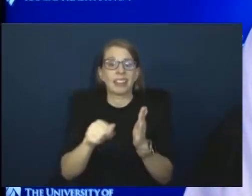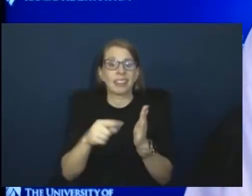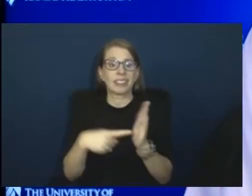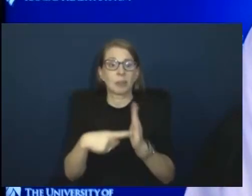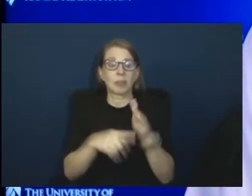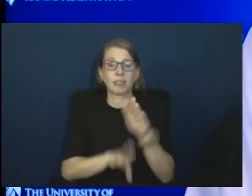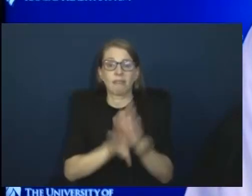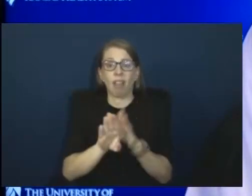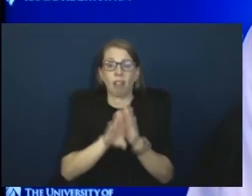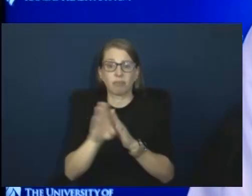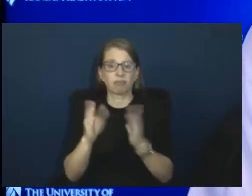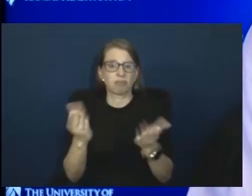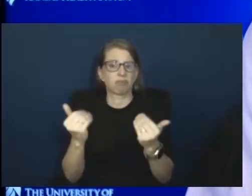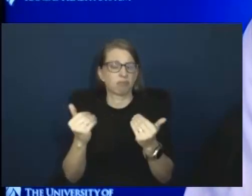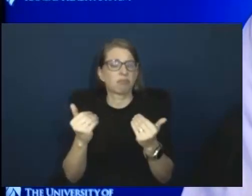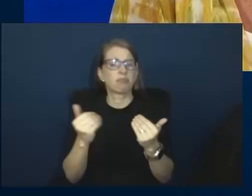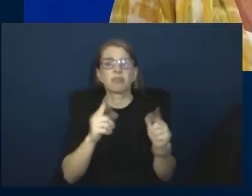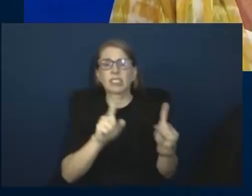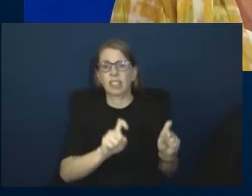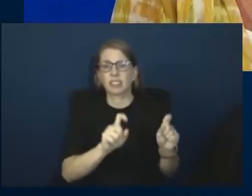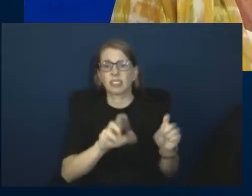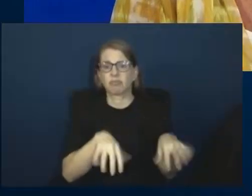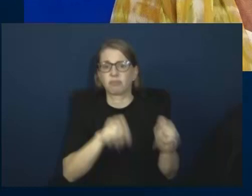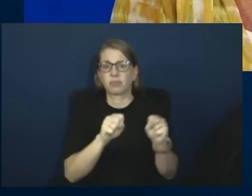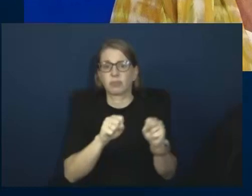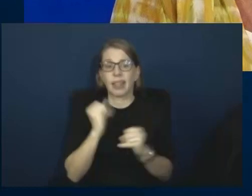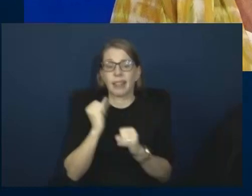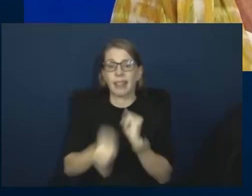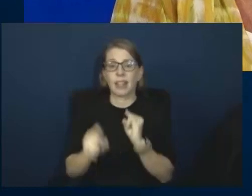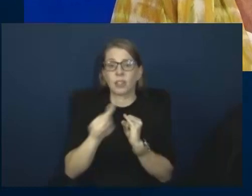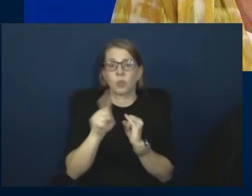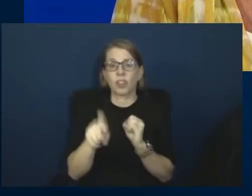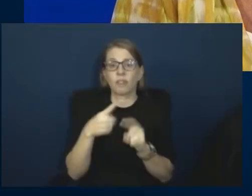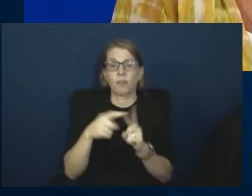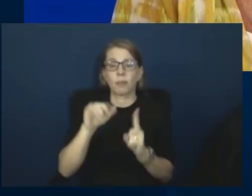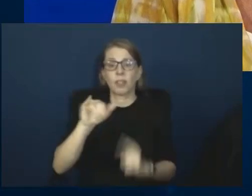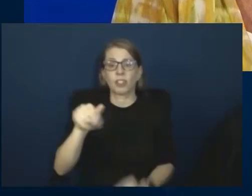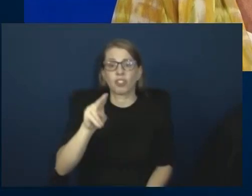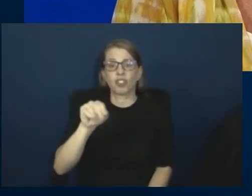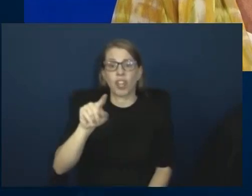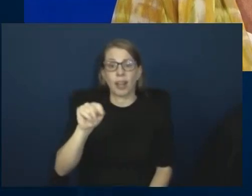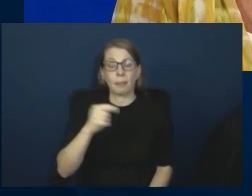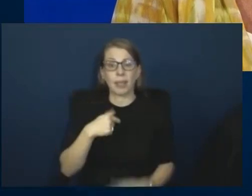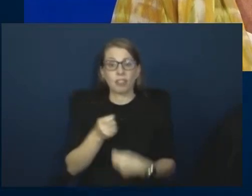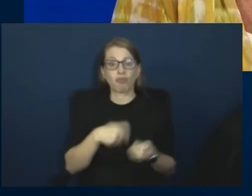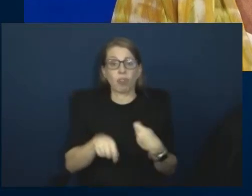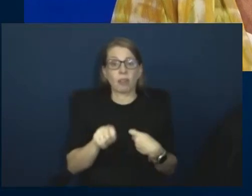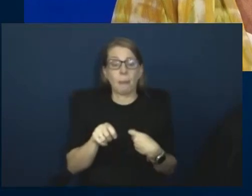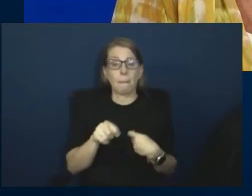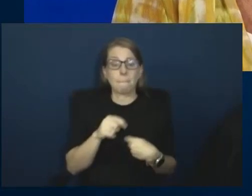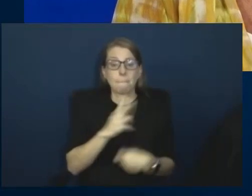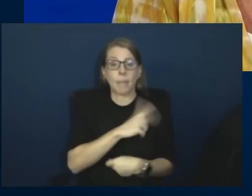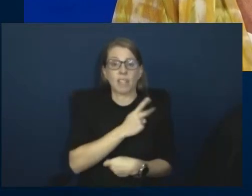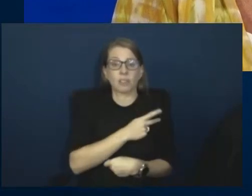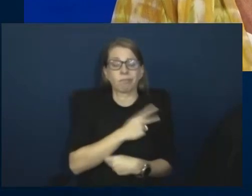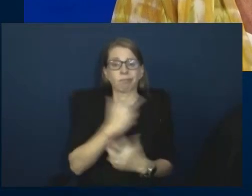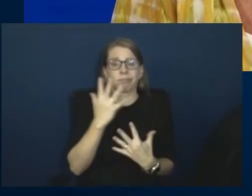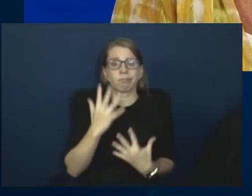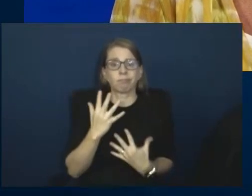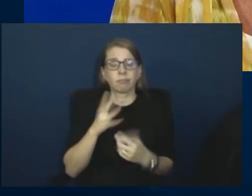take them in to get tested. And last questions from Janet. As a transplant patient, it is very discouraging to hear of the fully